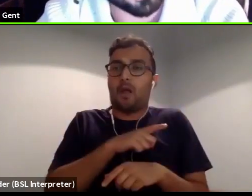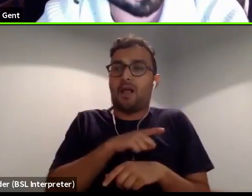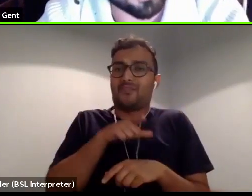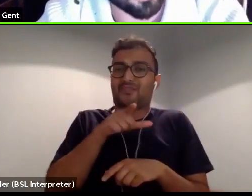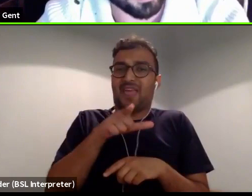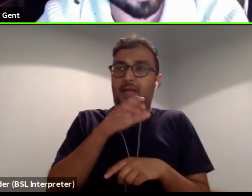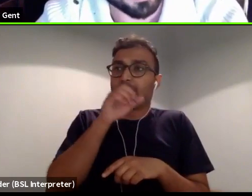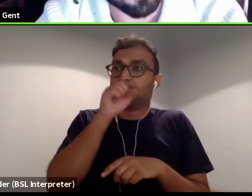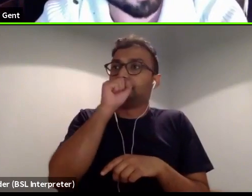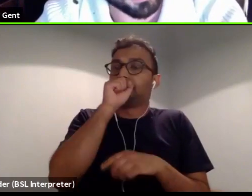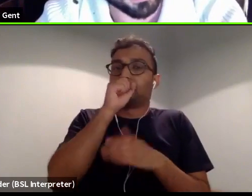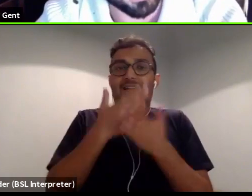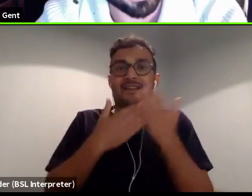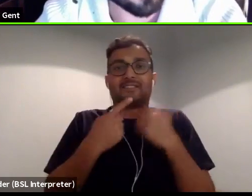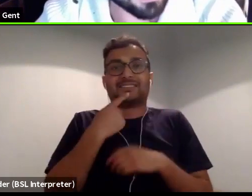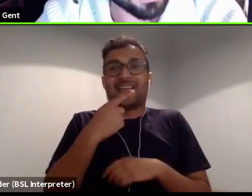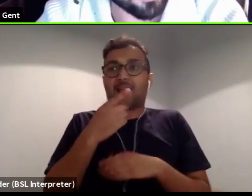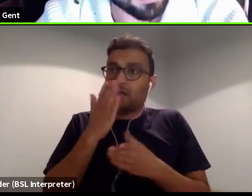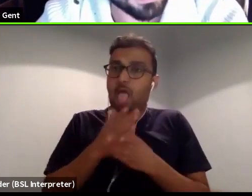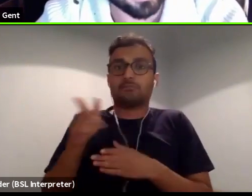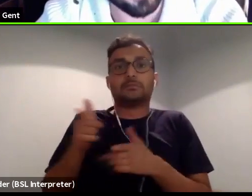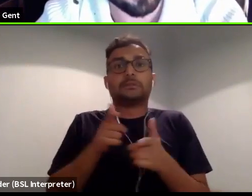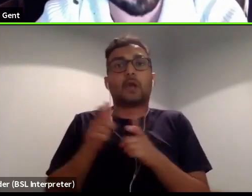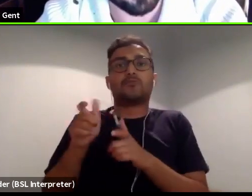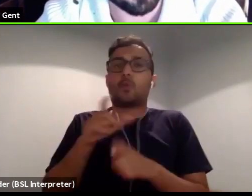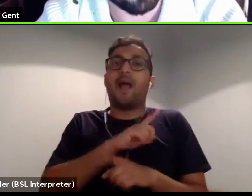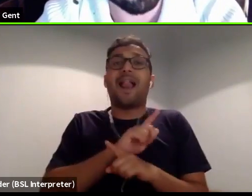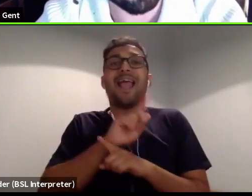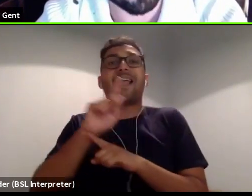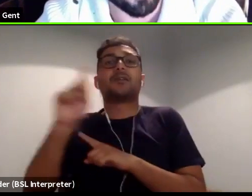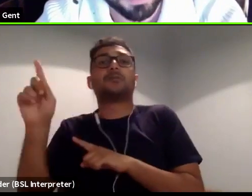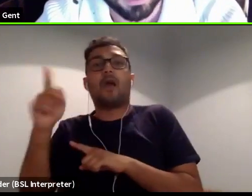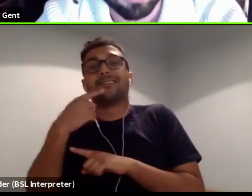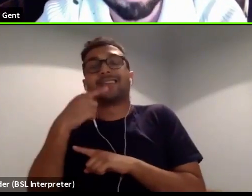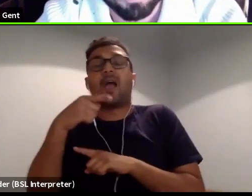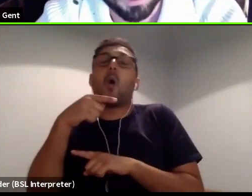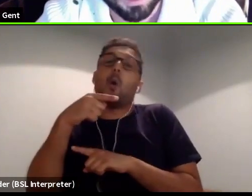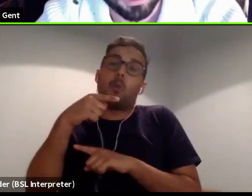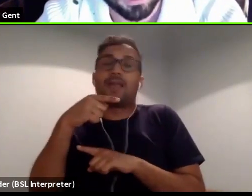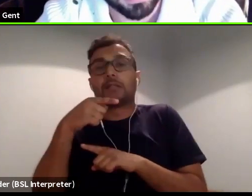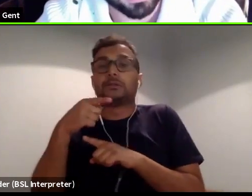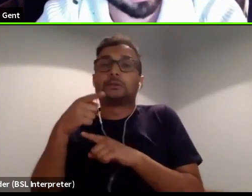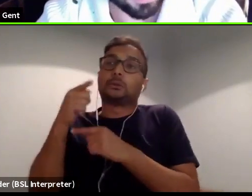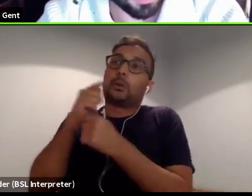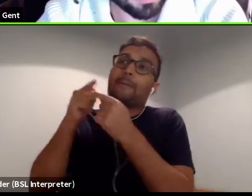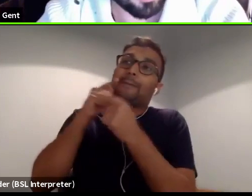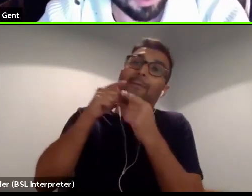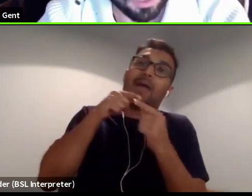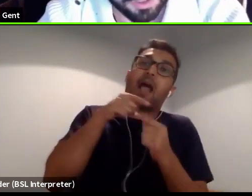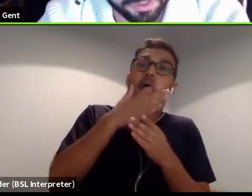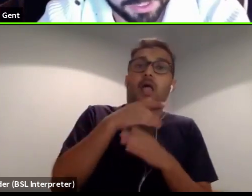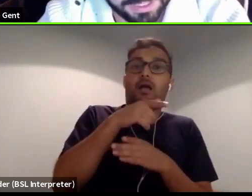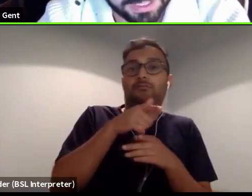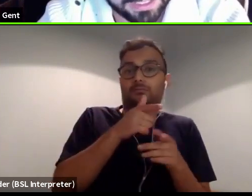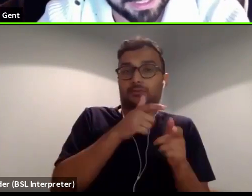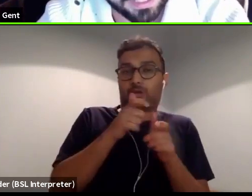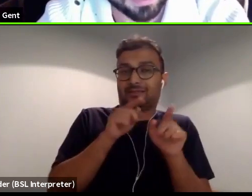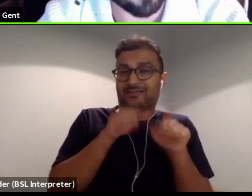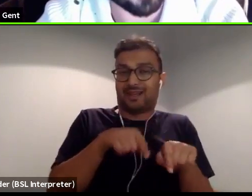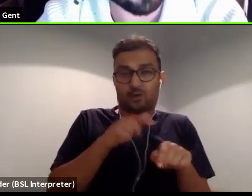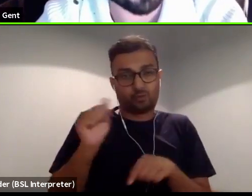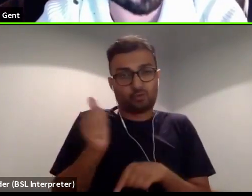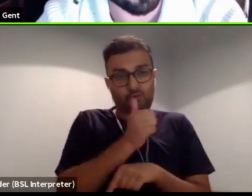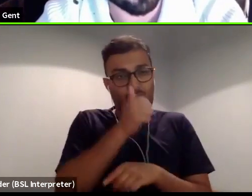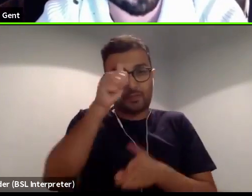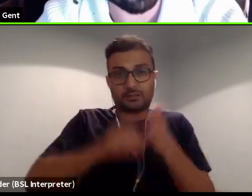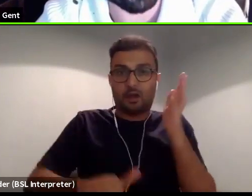so much later, and why wasn't it publicly announced as a terrorist attack from the start? I know Lizzie